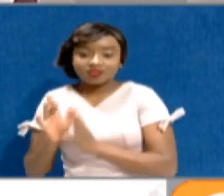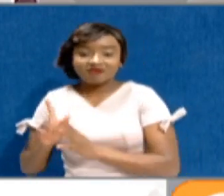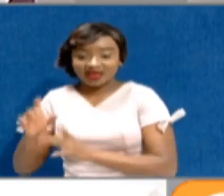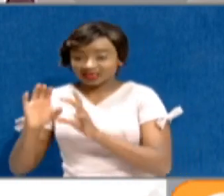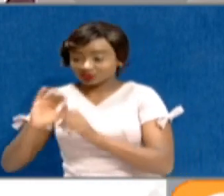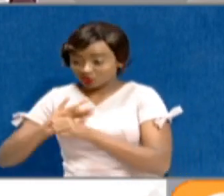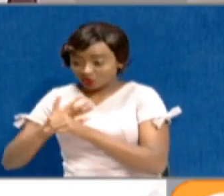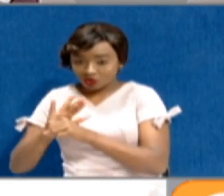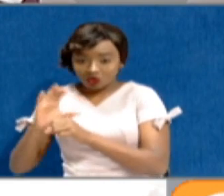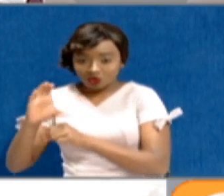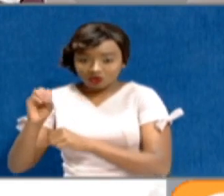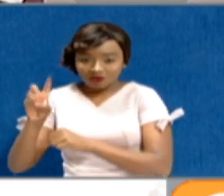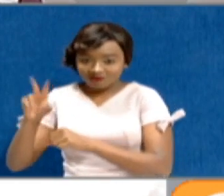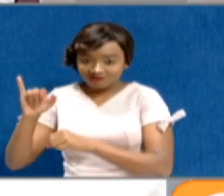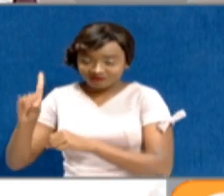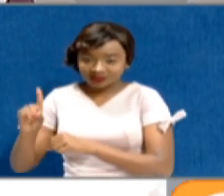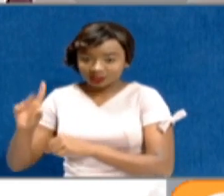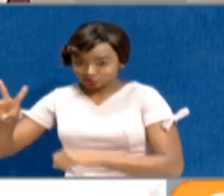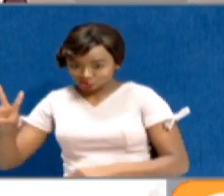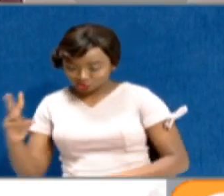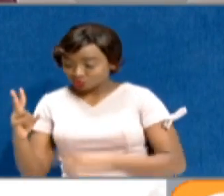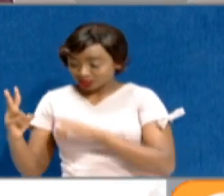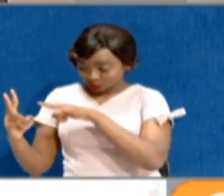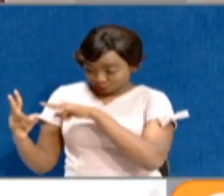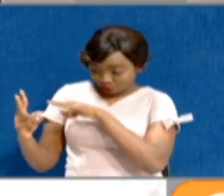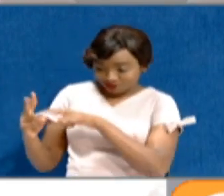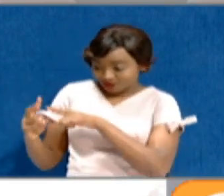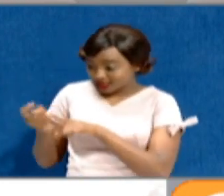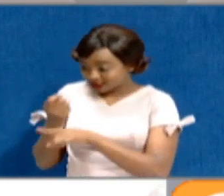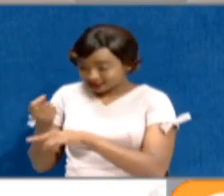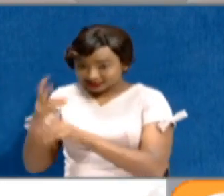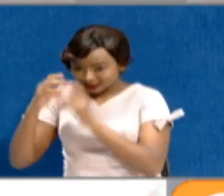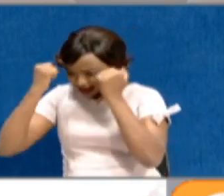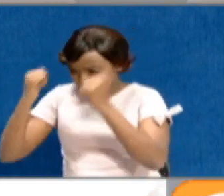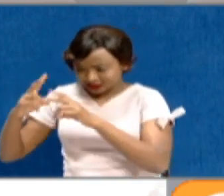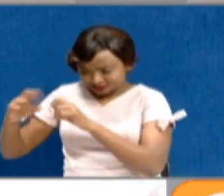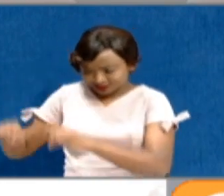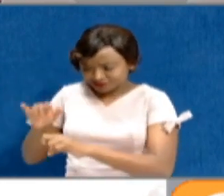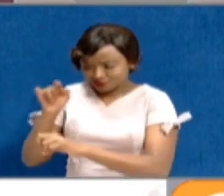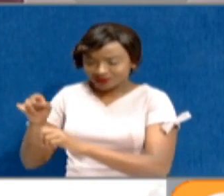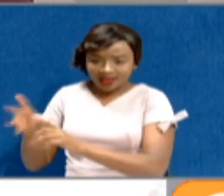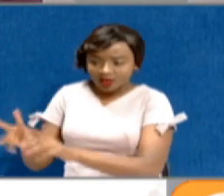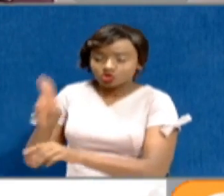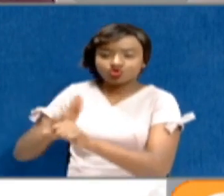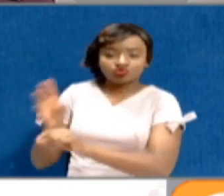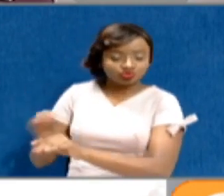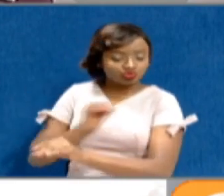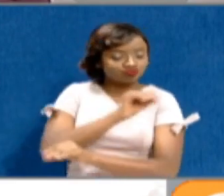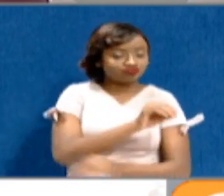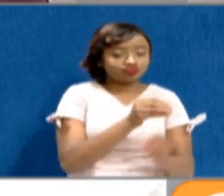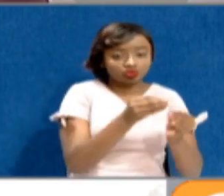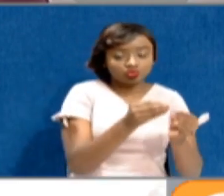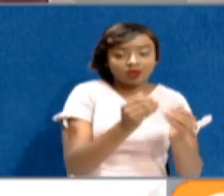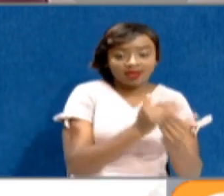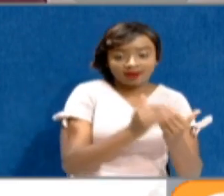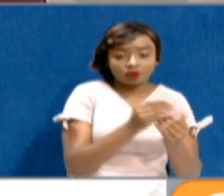So they'd already started some work into that. So they're tweaking it to make it, sort of practical for SARS-CoV-2, the virus that causes